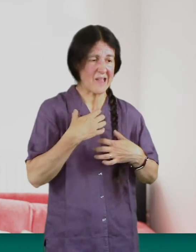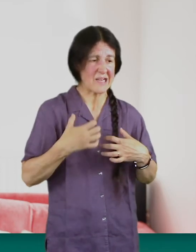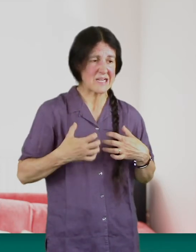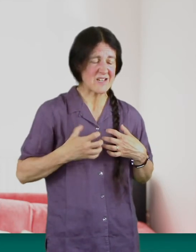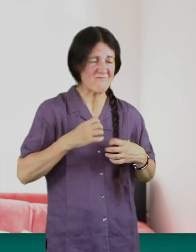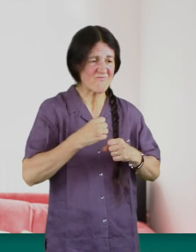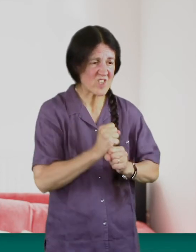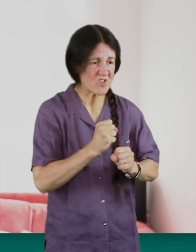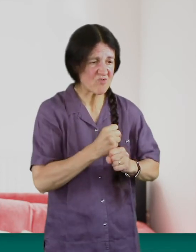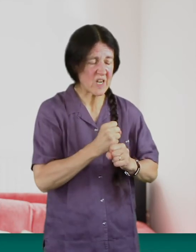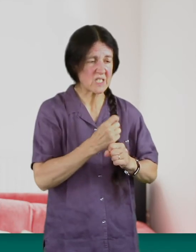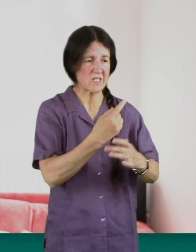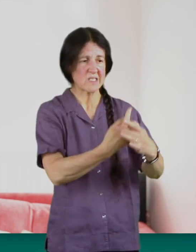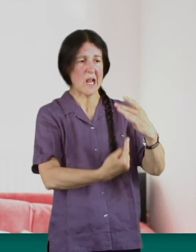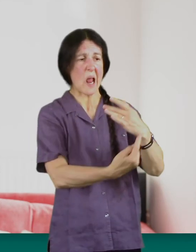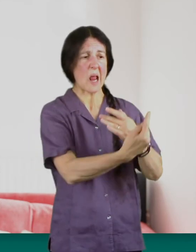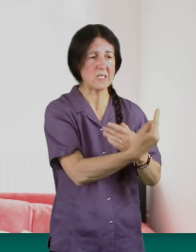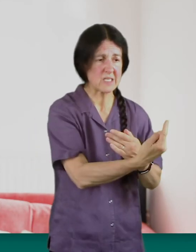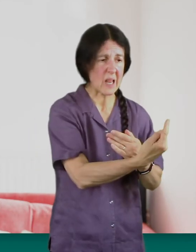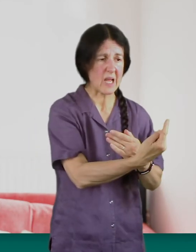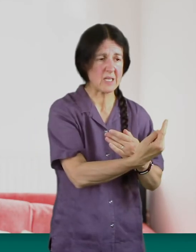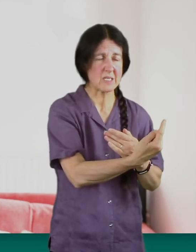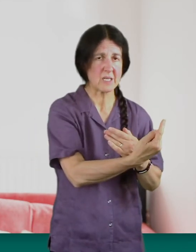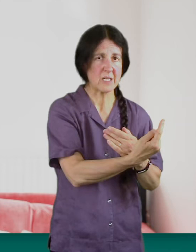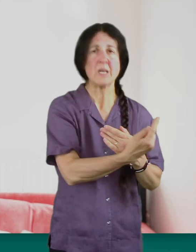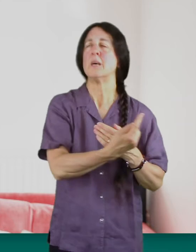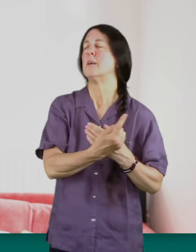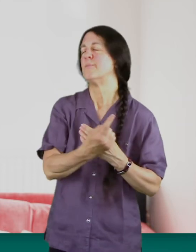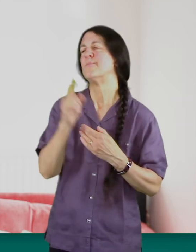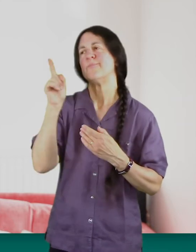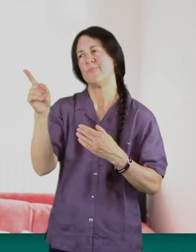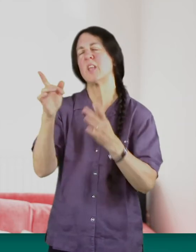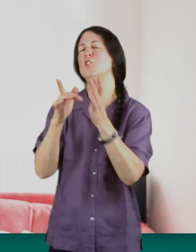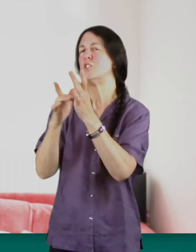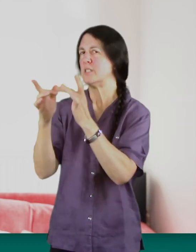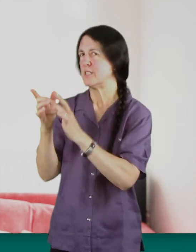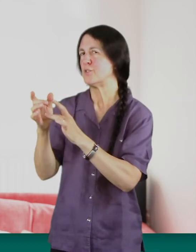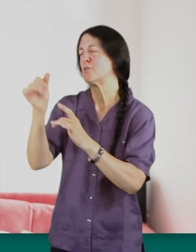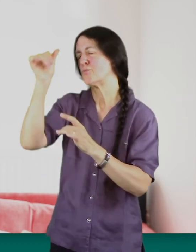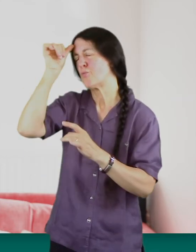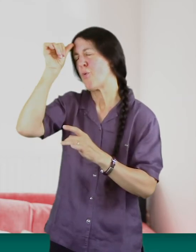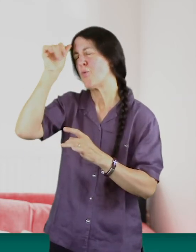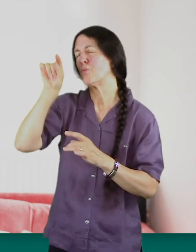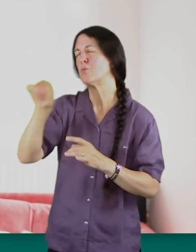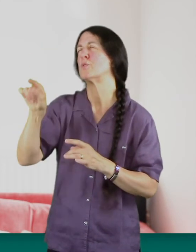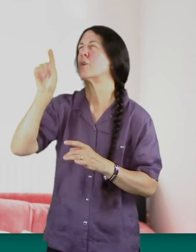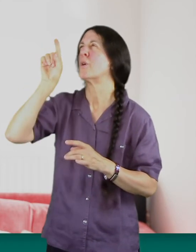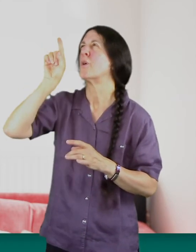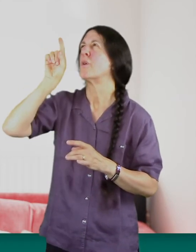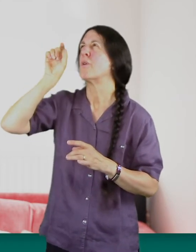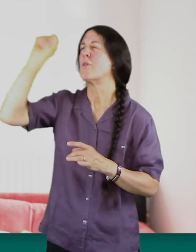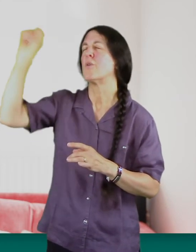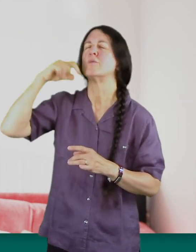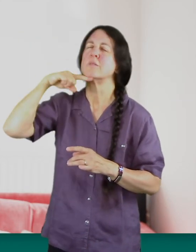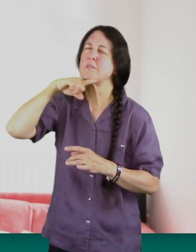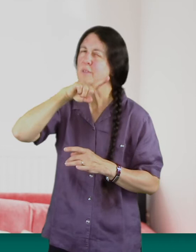others, Jesus recognises his position as God's son and spends as much time